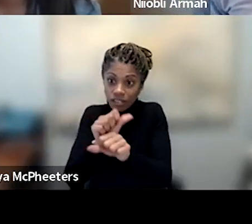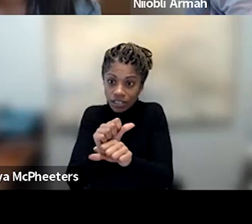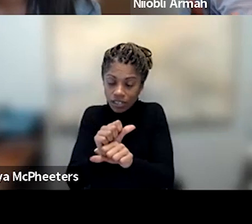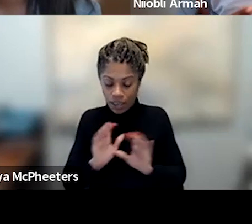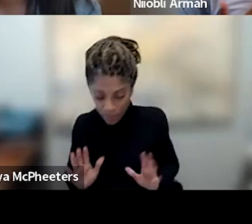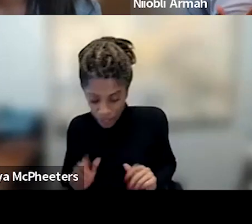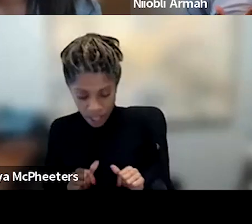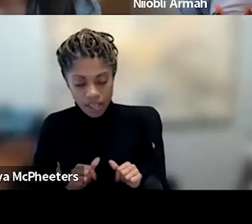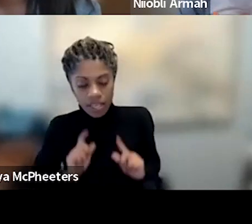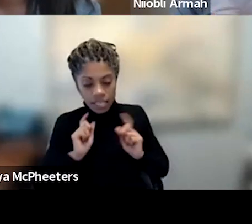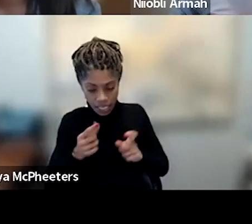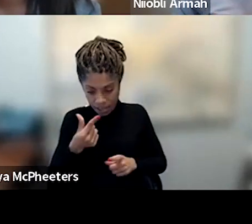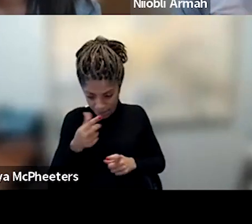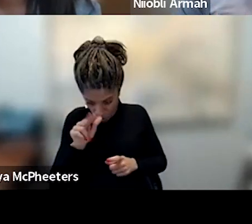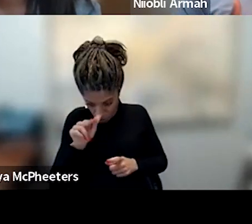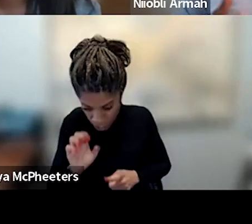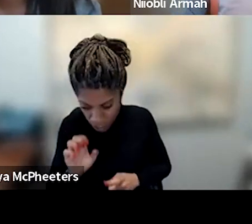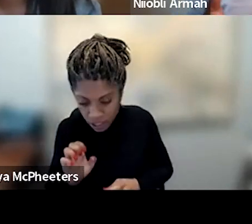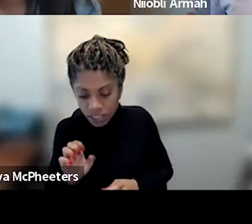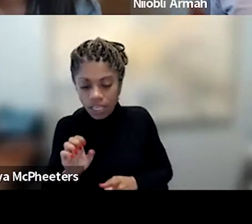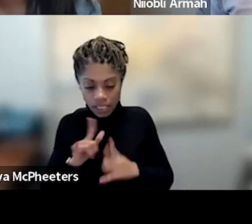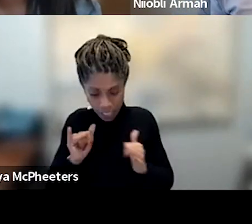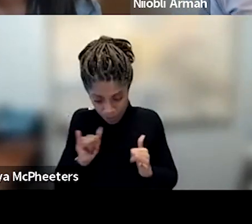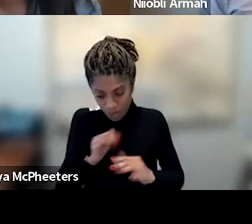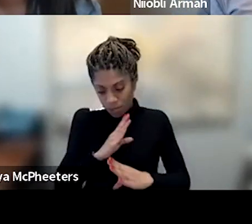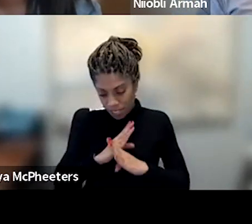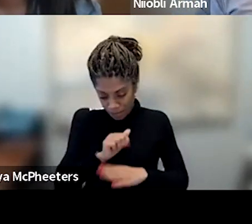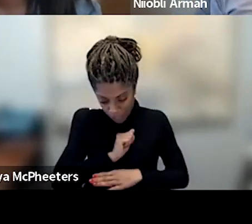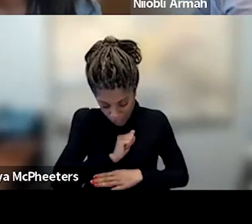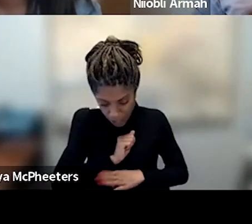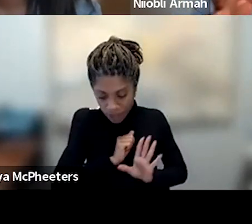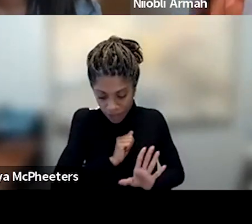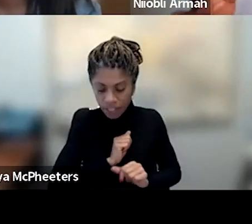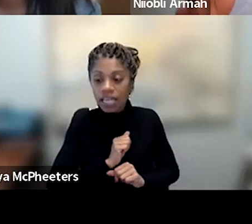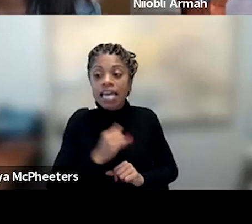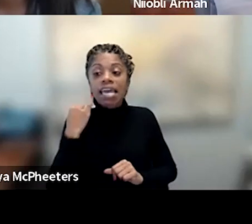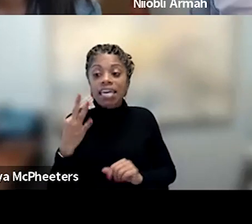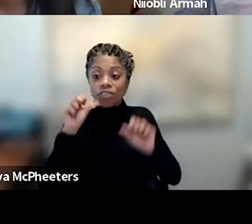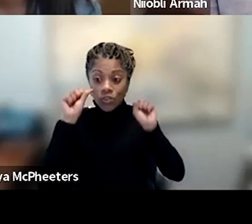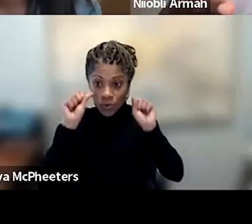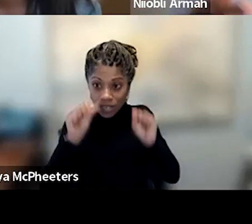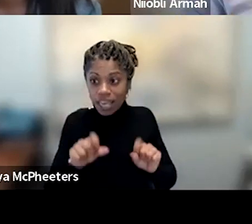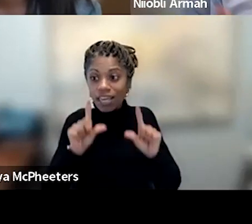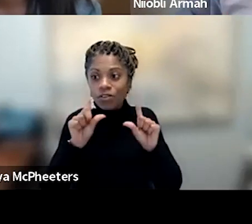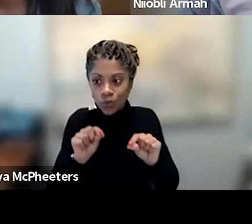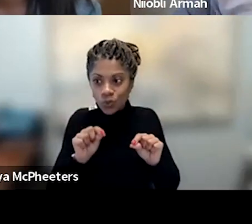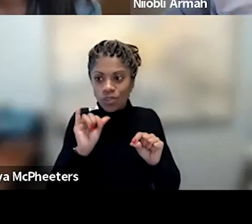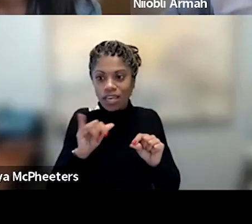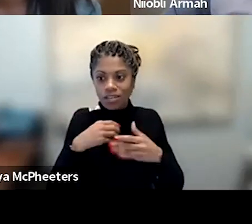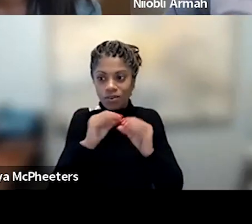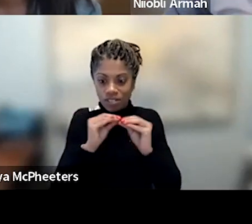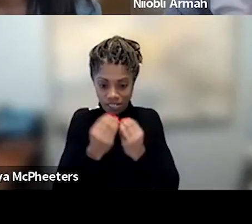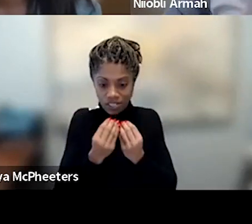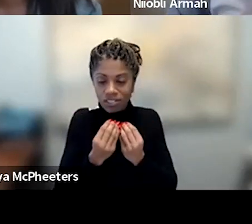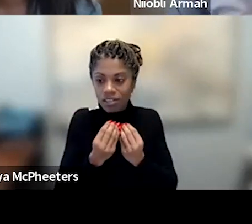protecting myself by being true to the people we serve? And if you can do that in your organization, then you'll be the light that bring other people to it, because it is